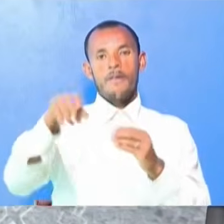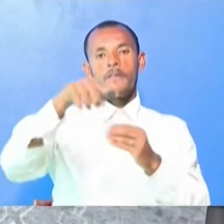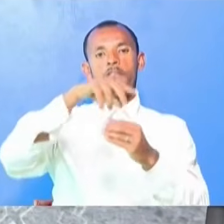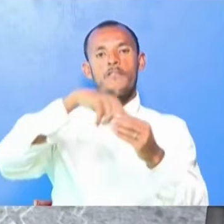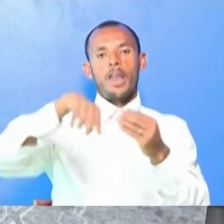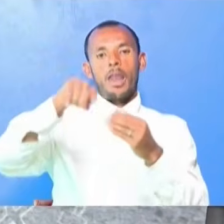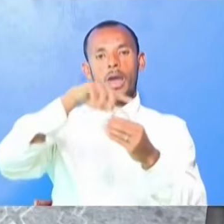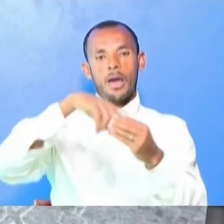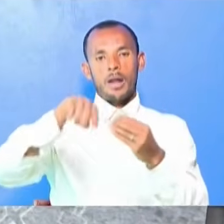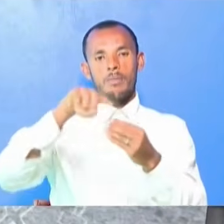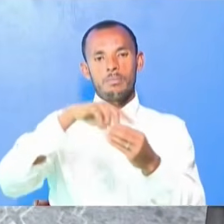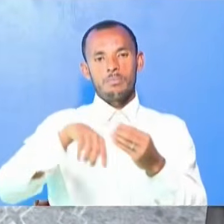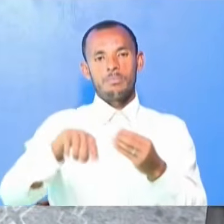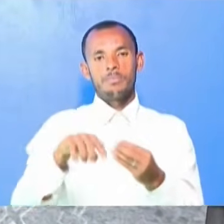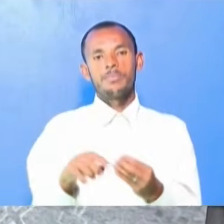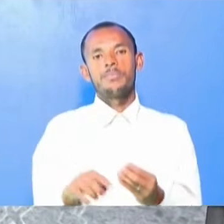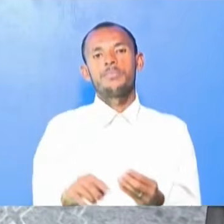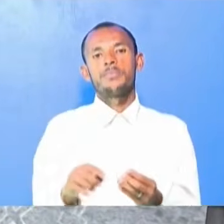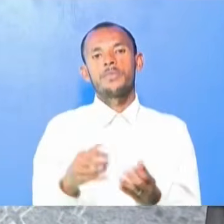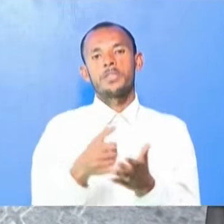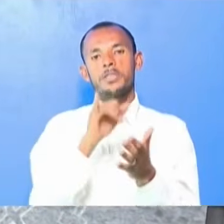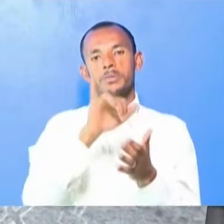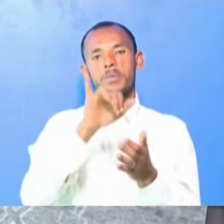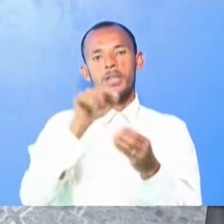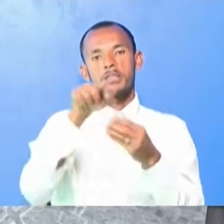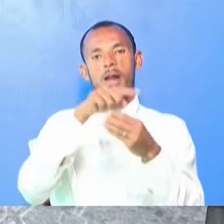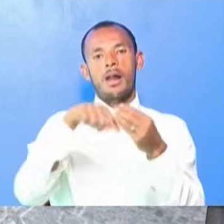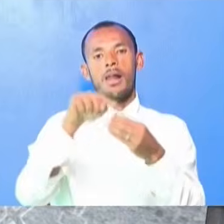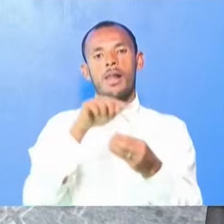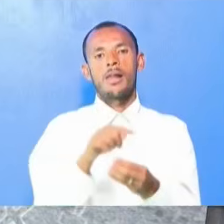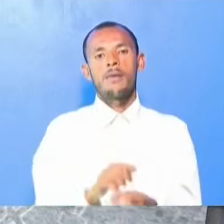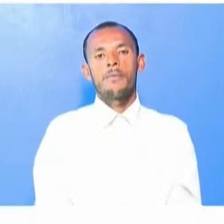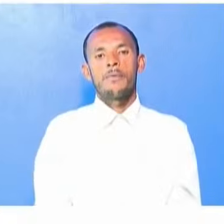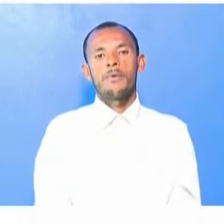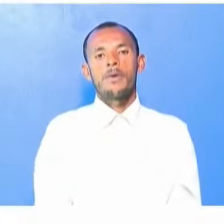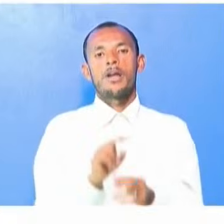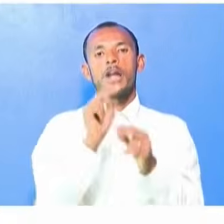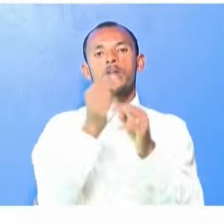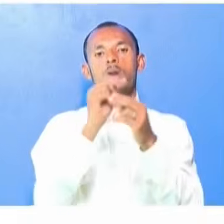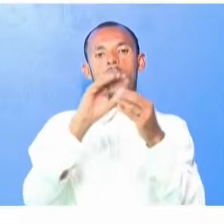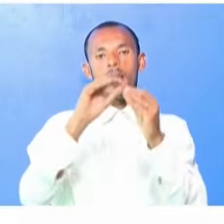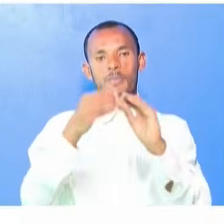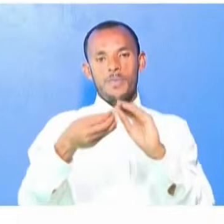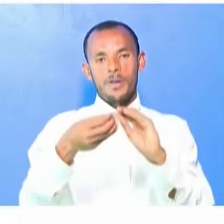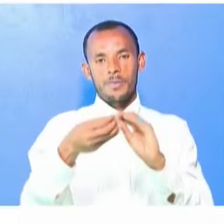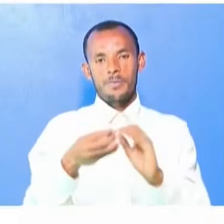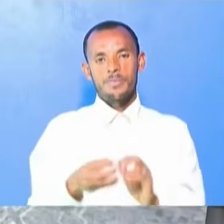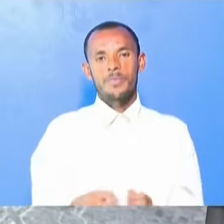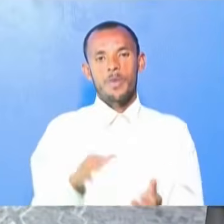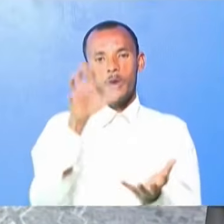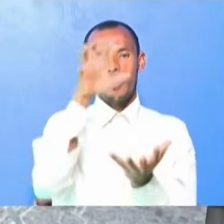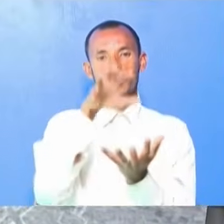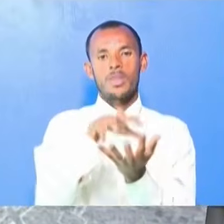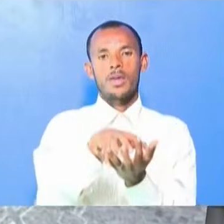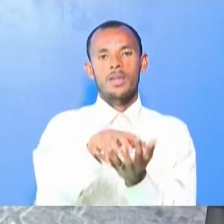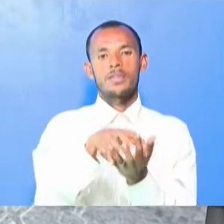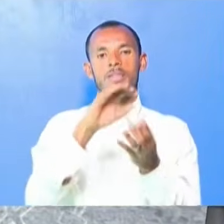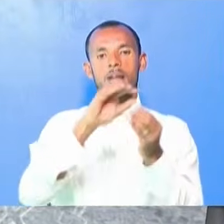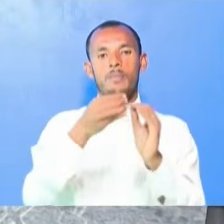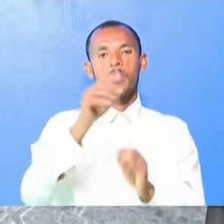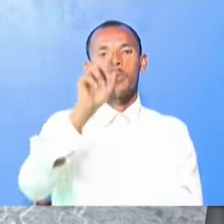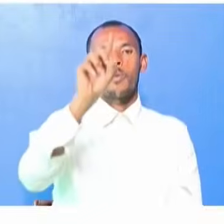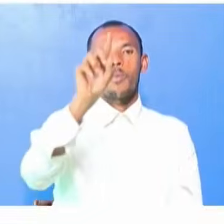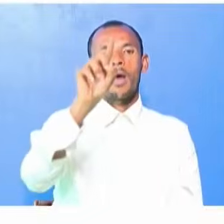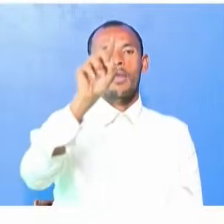writing the sets in circle, inside a circle. So set of natural number contains the numbers 1,